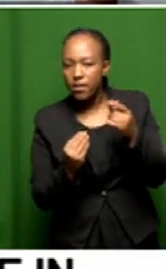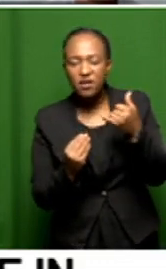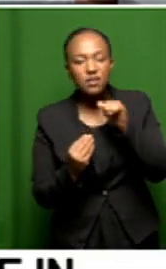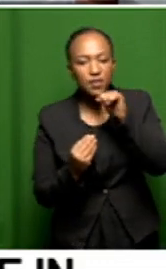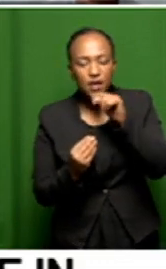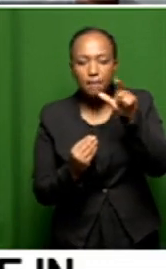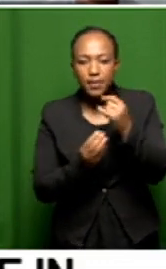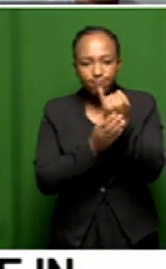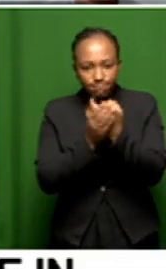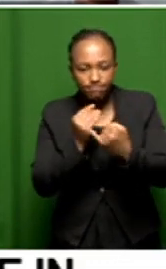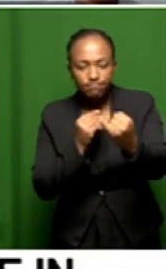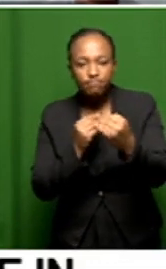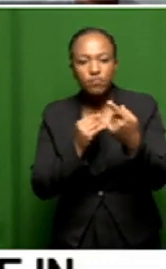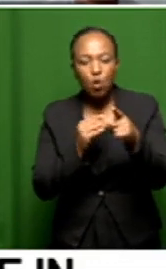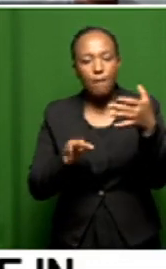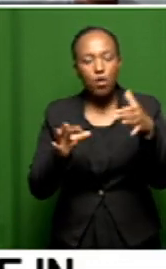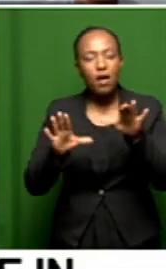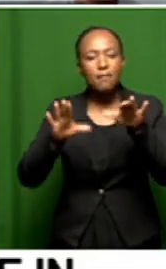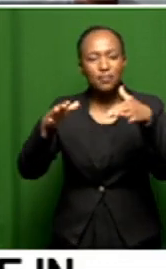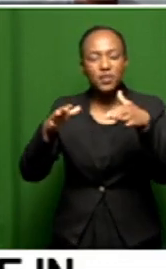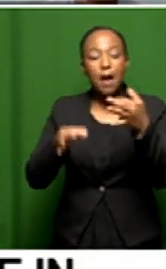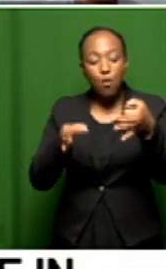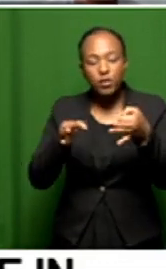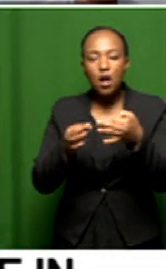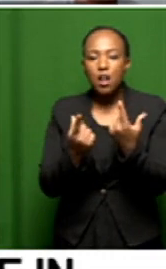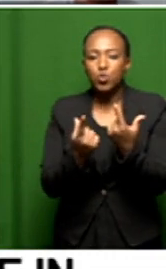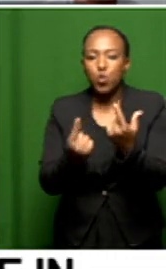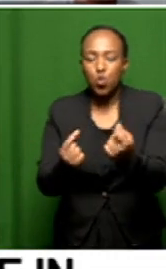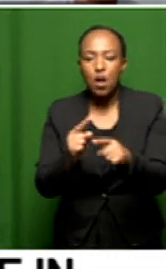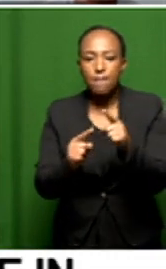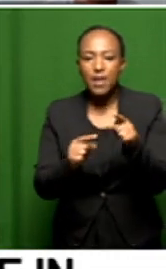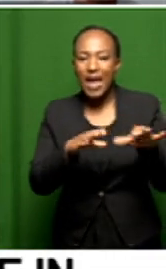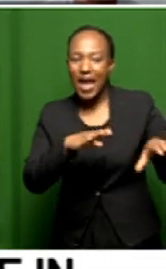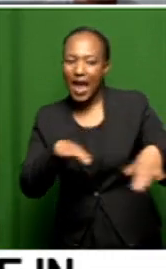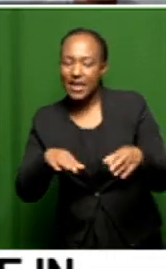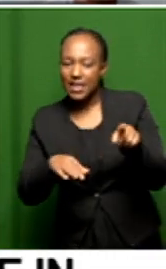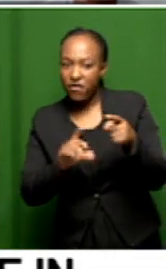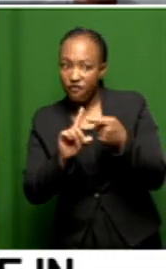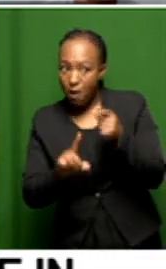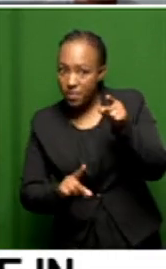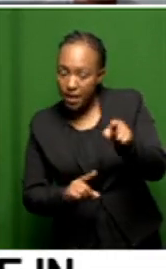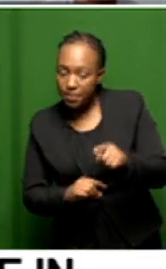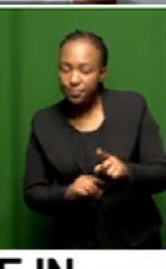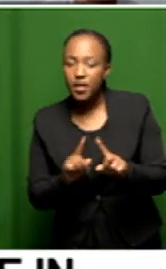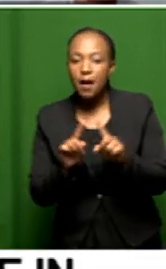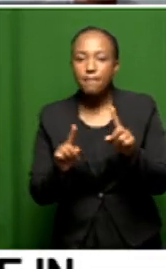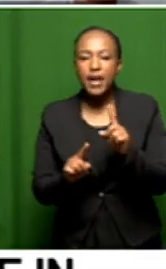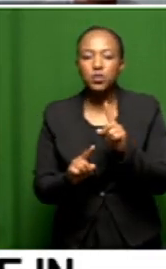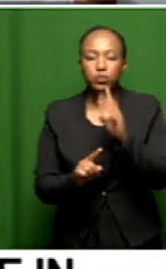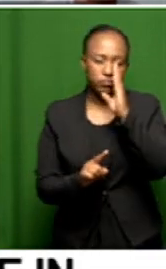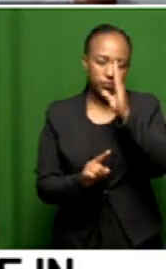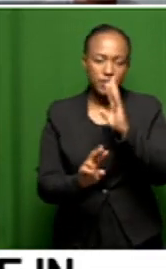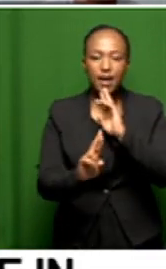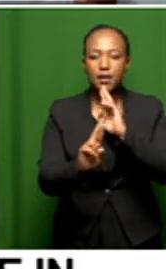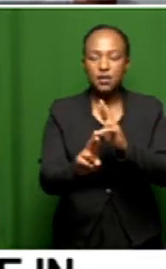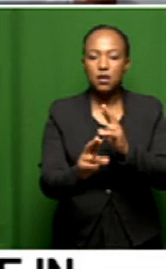contests independently, that is a political exercise. That's not an apolitical action from them. But then to give a straight response, so most